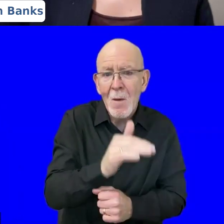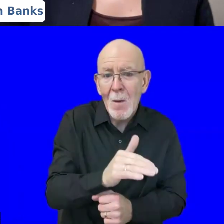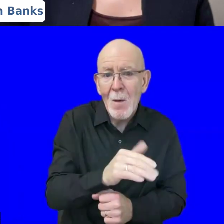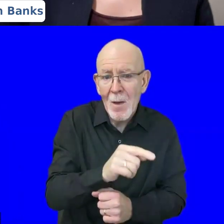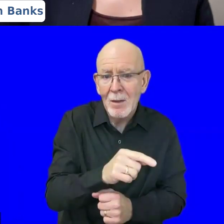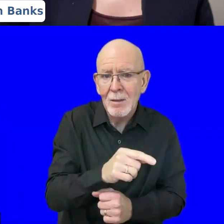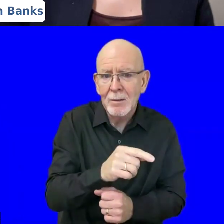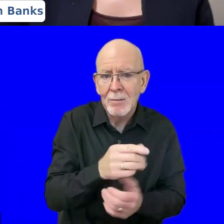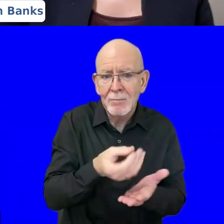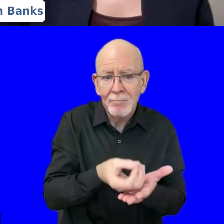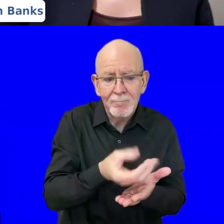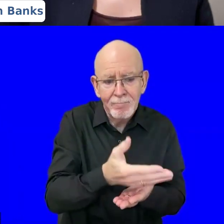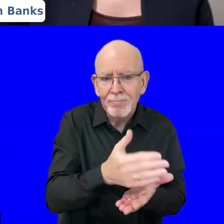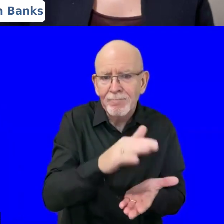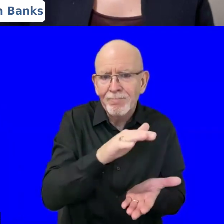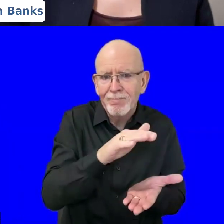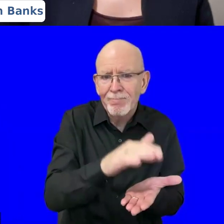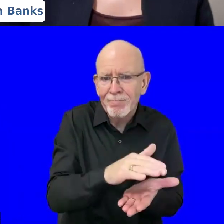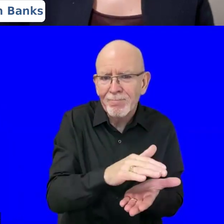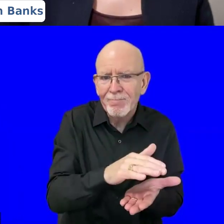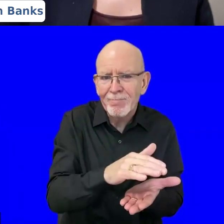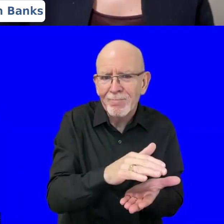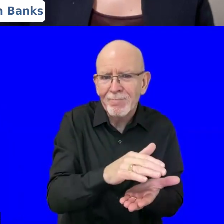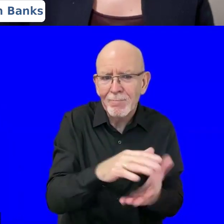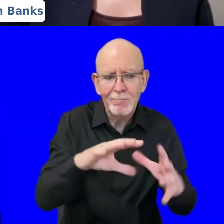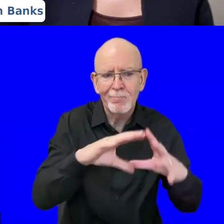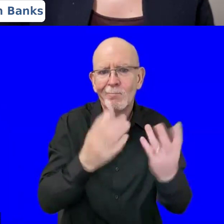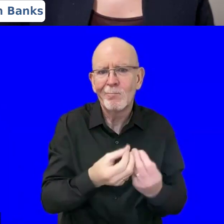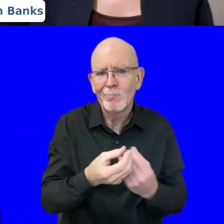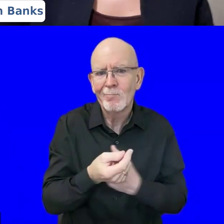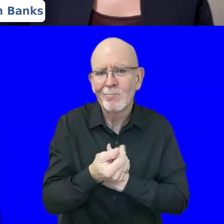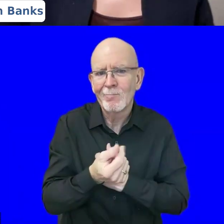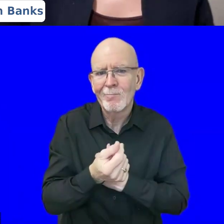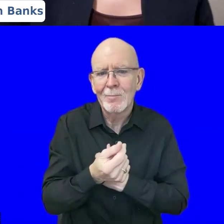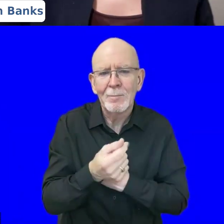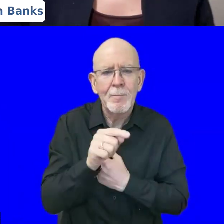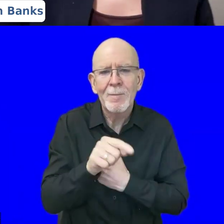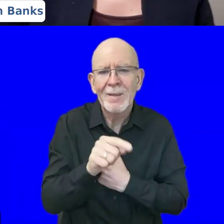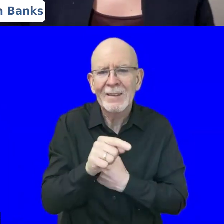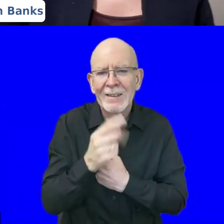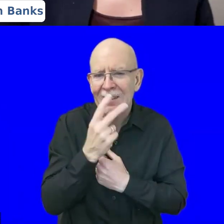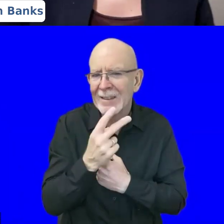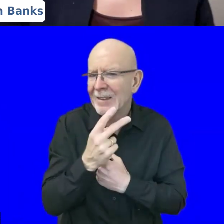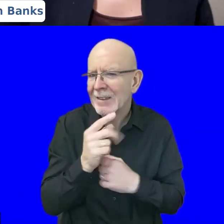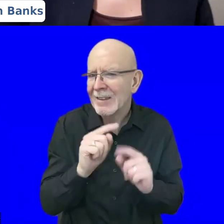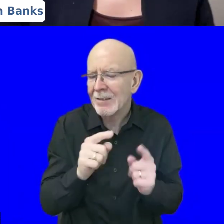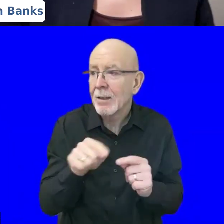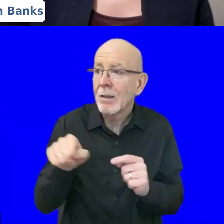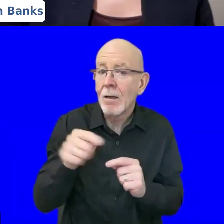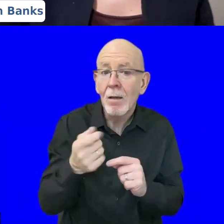low-income countries households spend significantly less on needs of household member with disability, regardless of the reason,